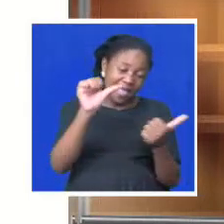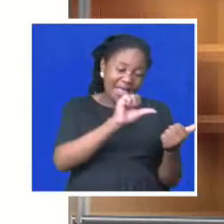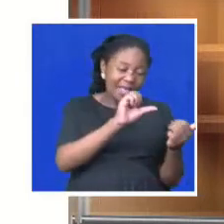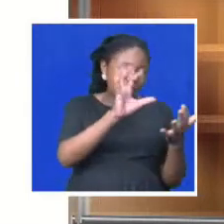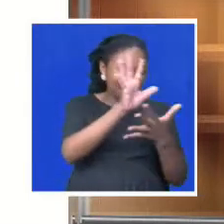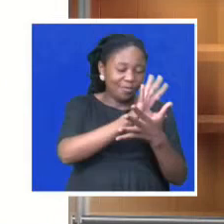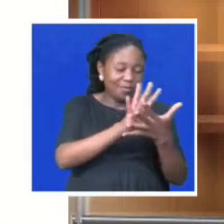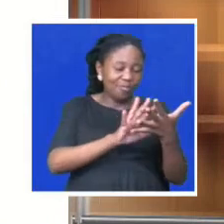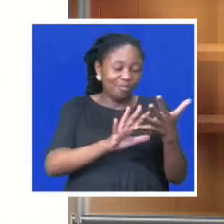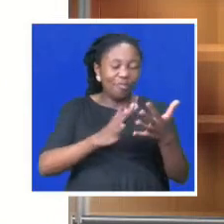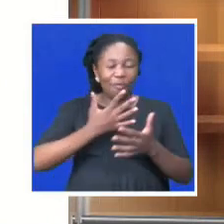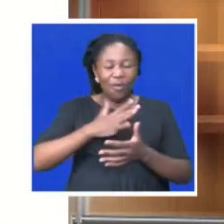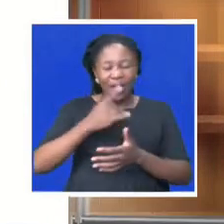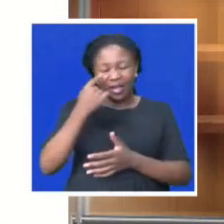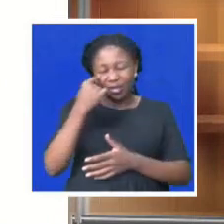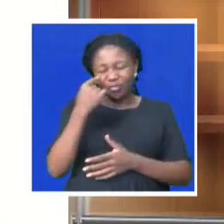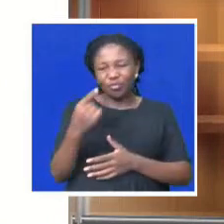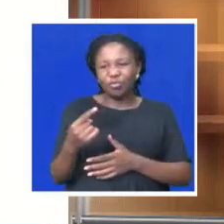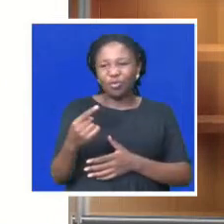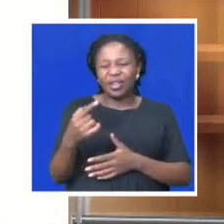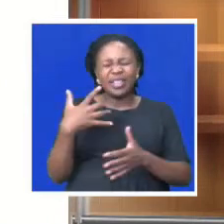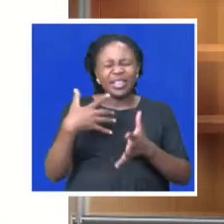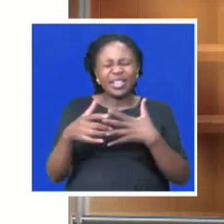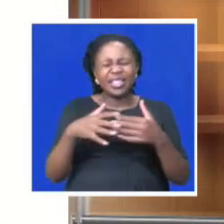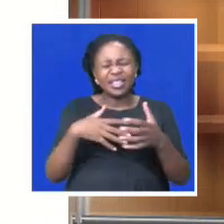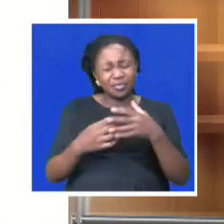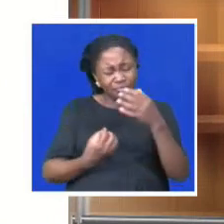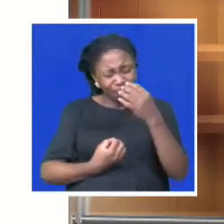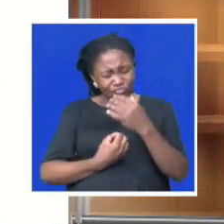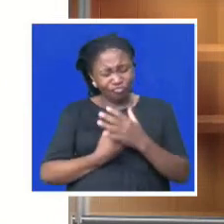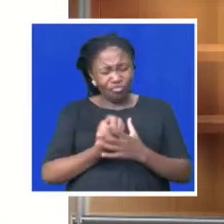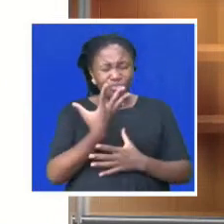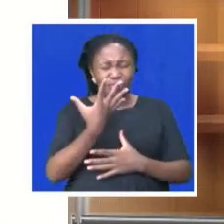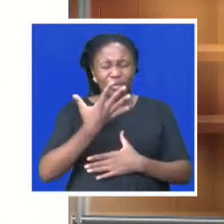that appeals to your senses. I